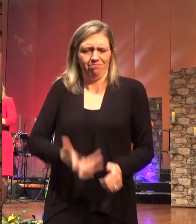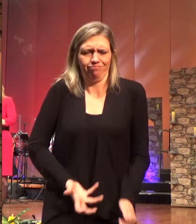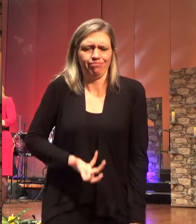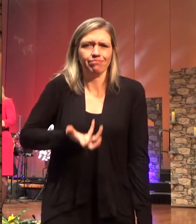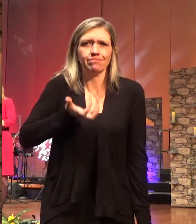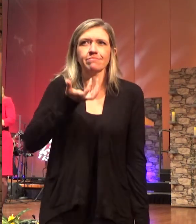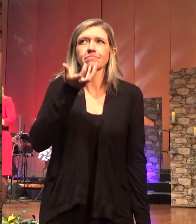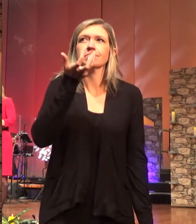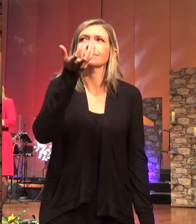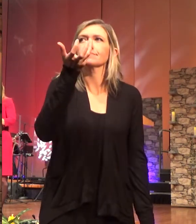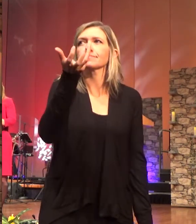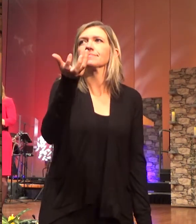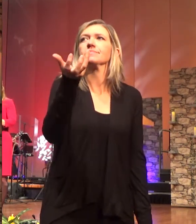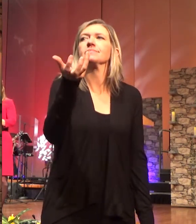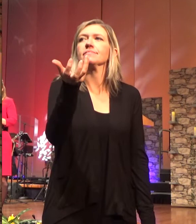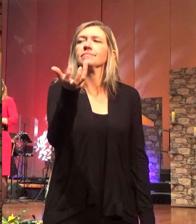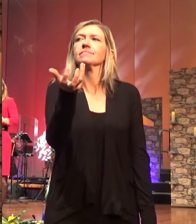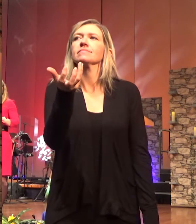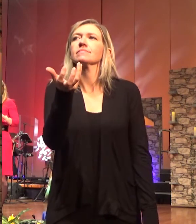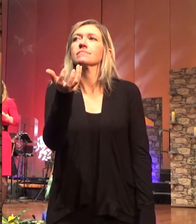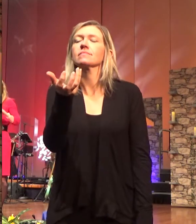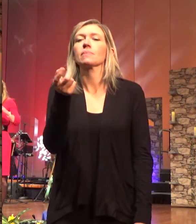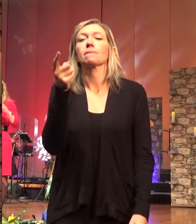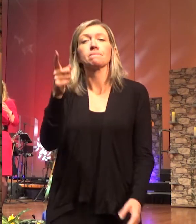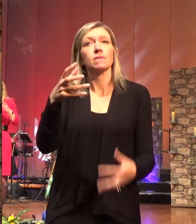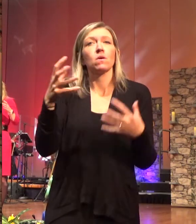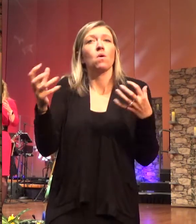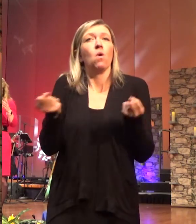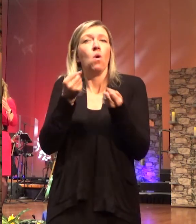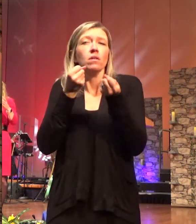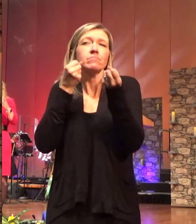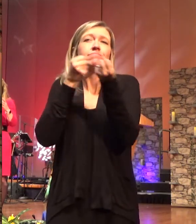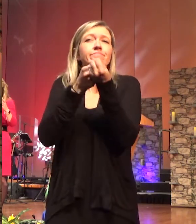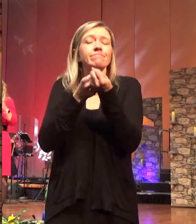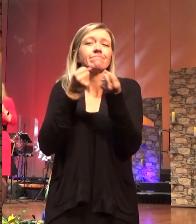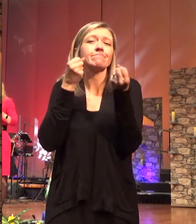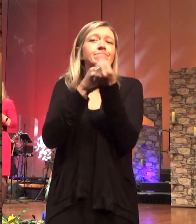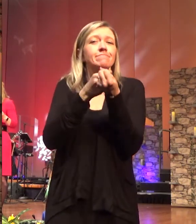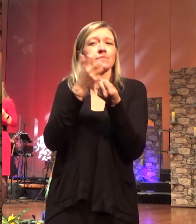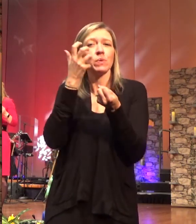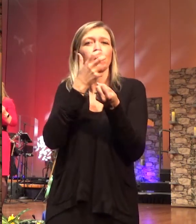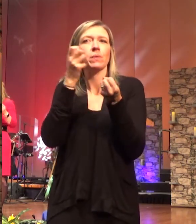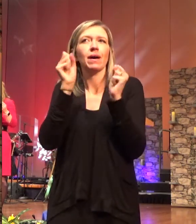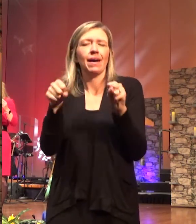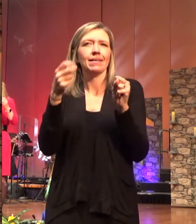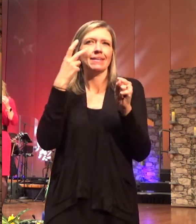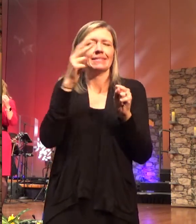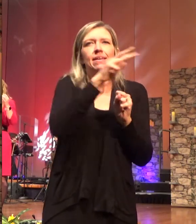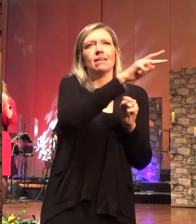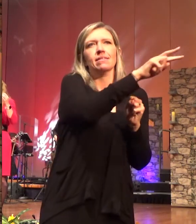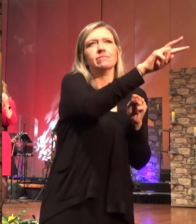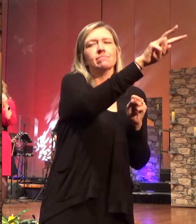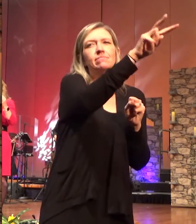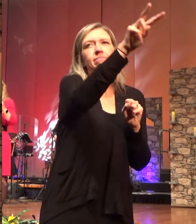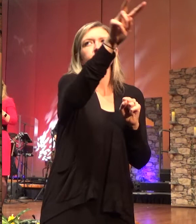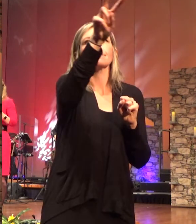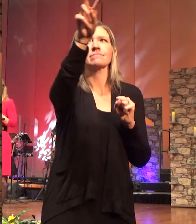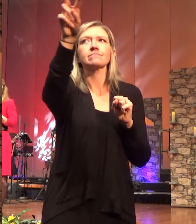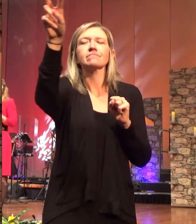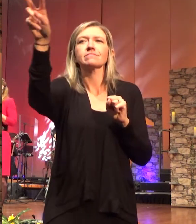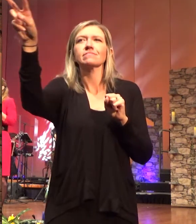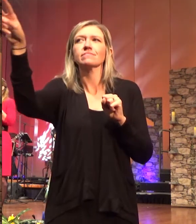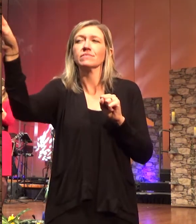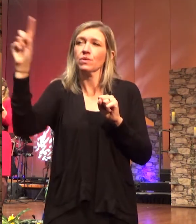depths below. You hold me up, so I can see,